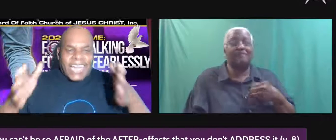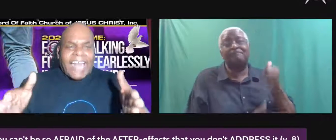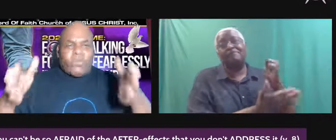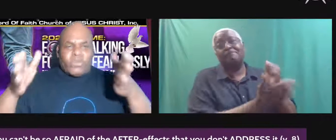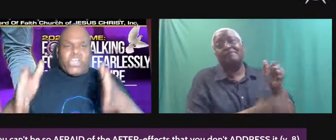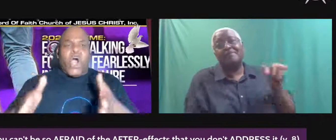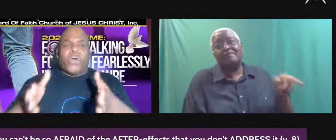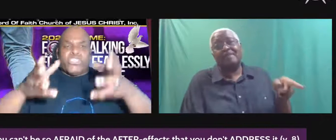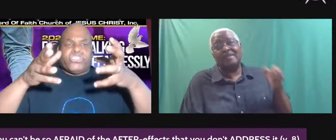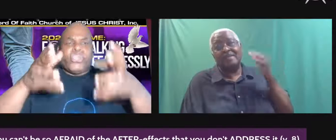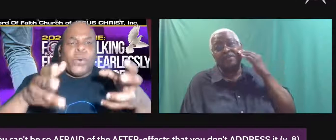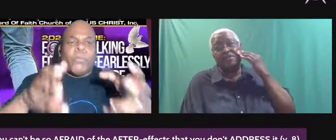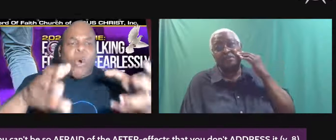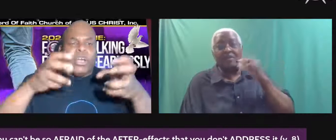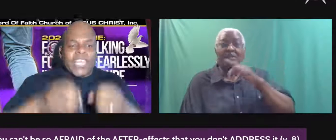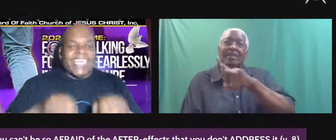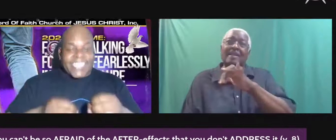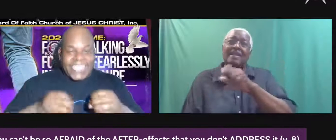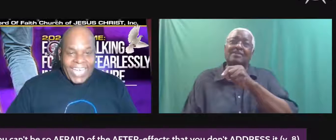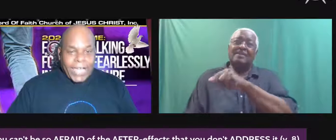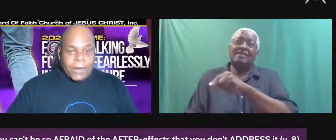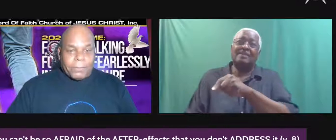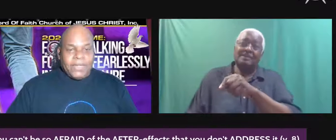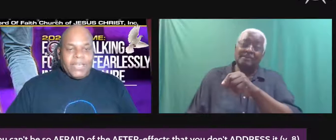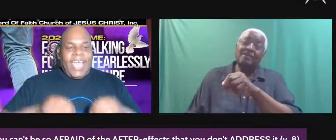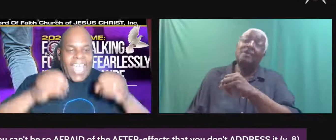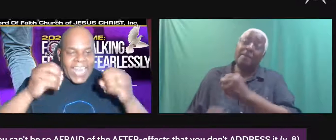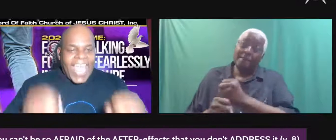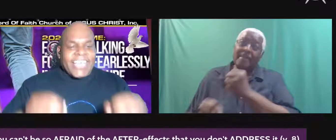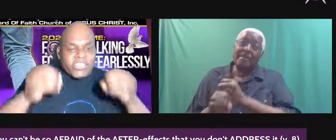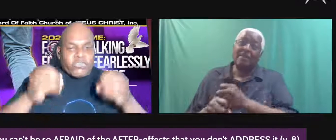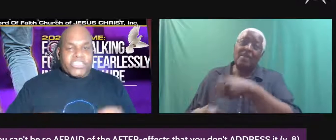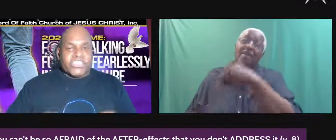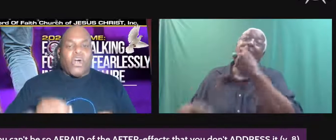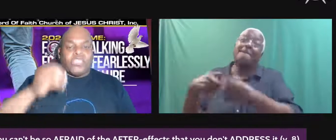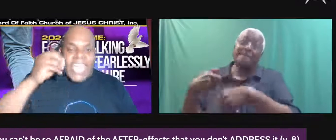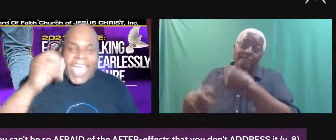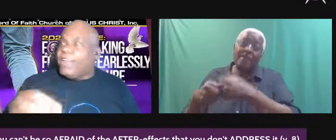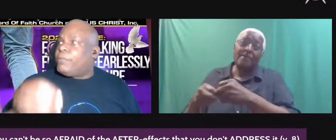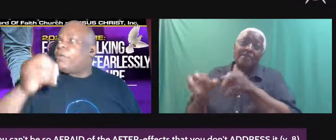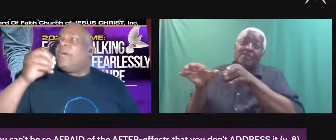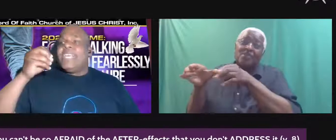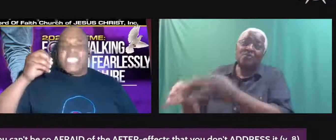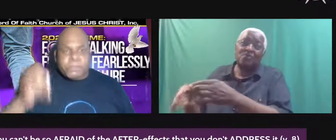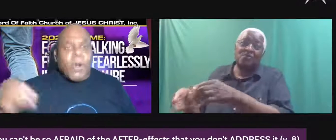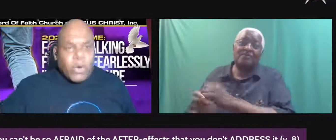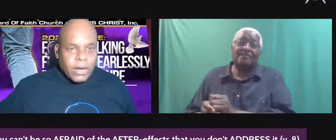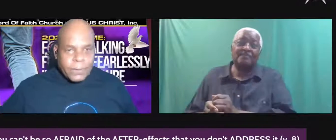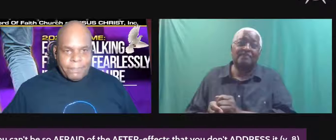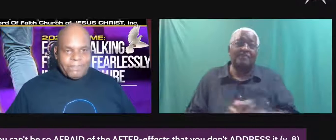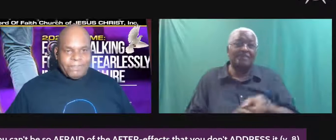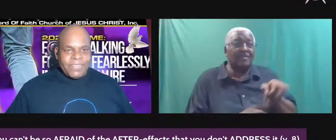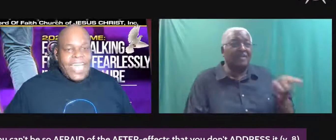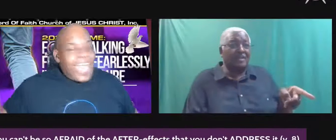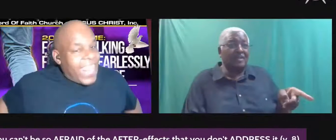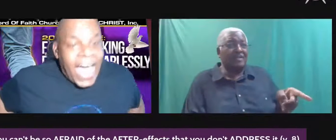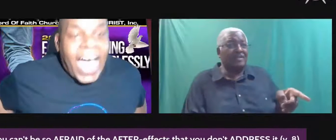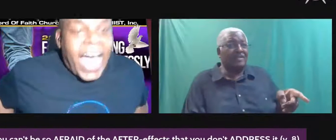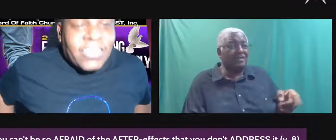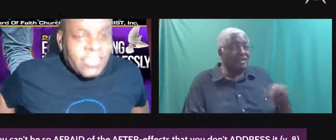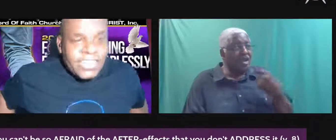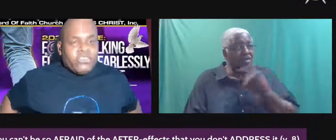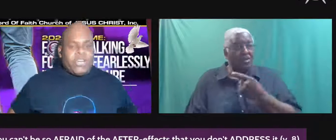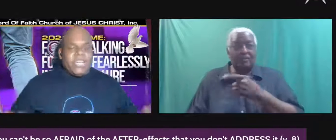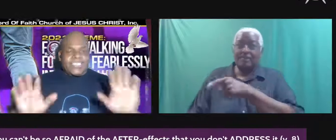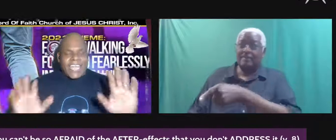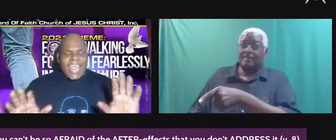that Lot was causing turmoil in the camp. And as a result, Abram spoke up. And